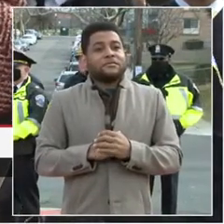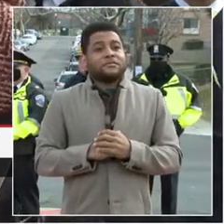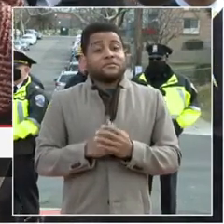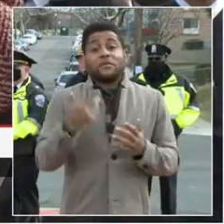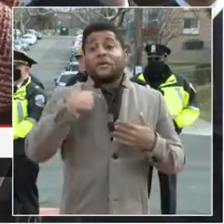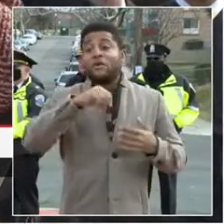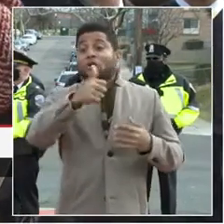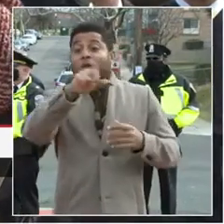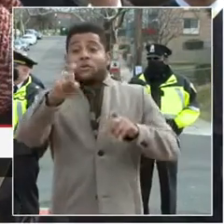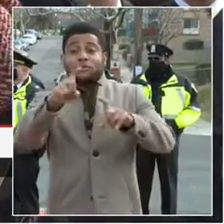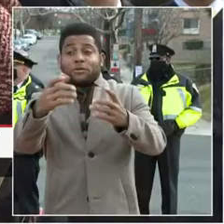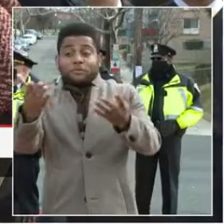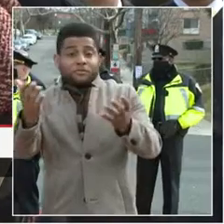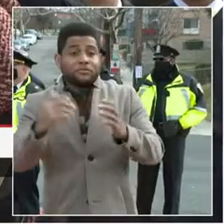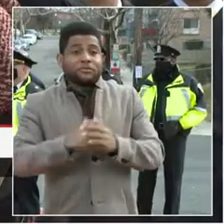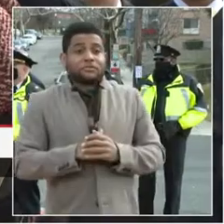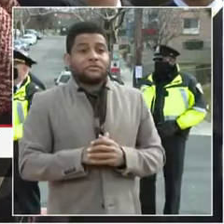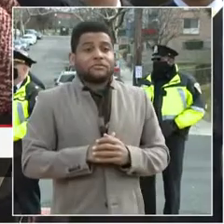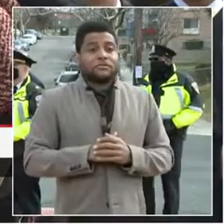Yes.